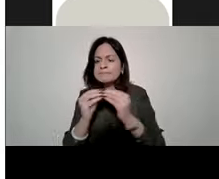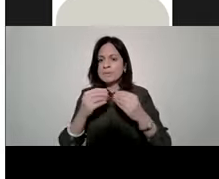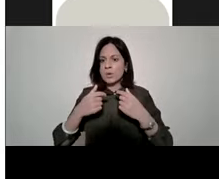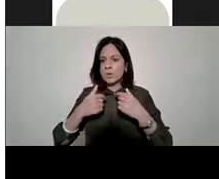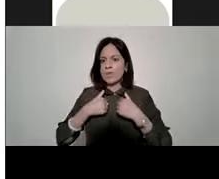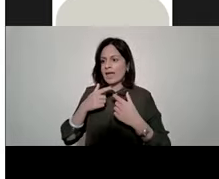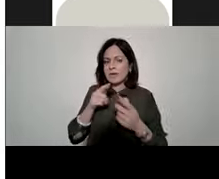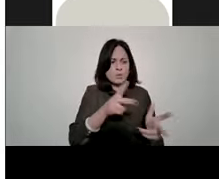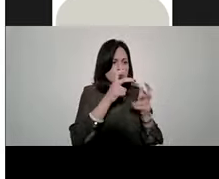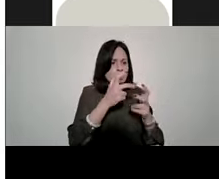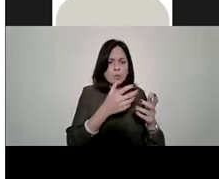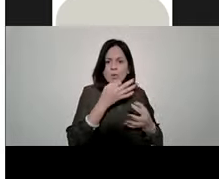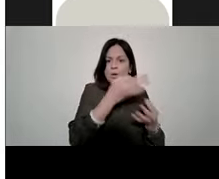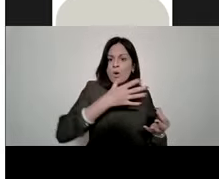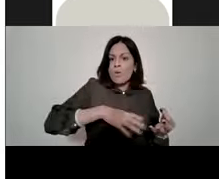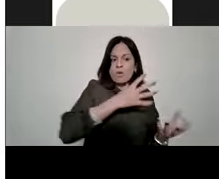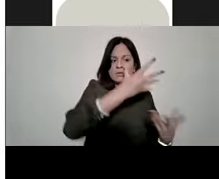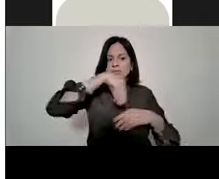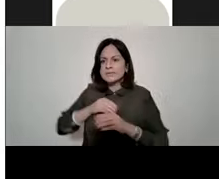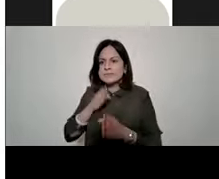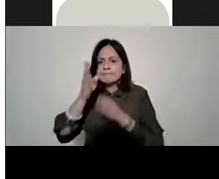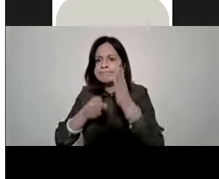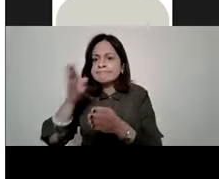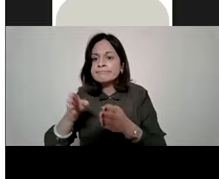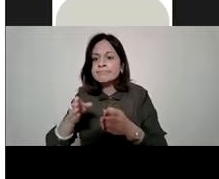our needs. And in fact, perhaps create a